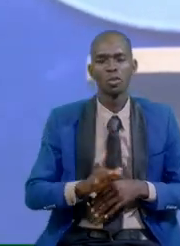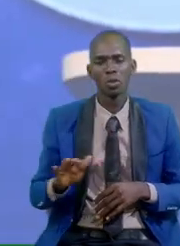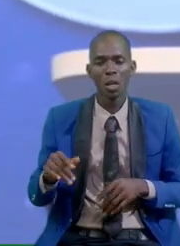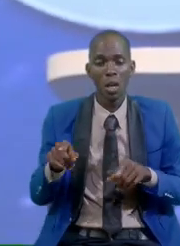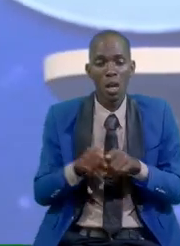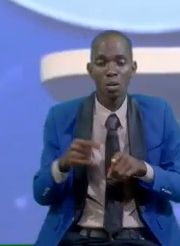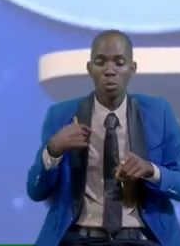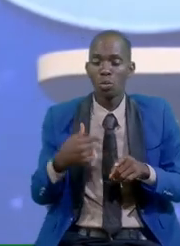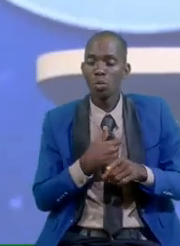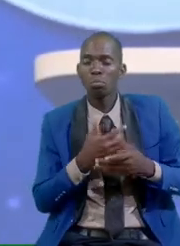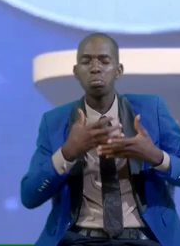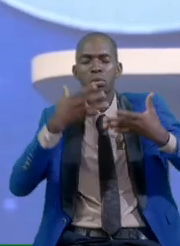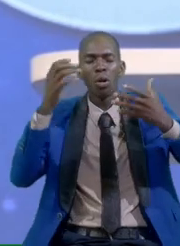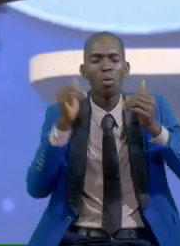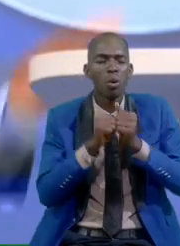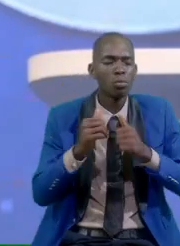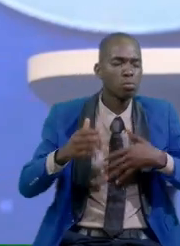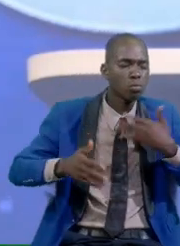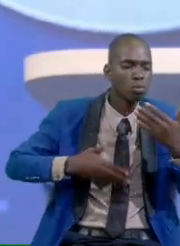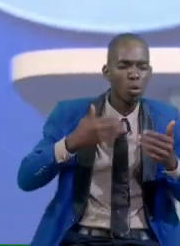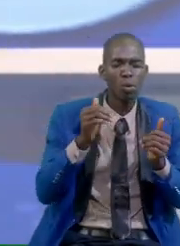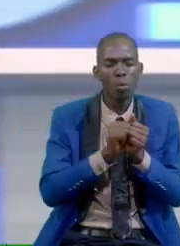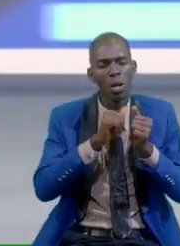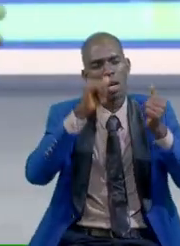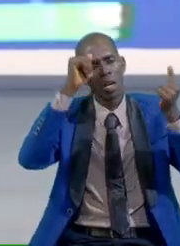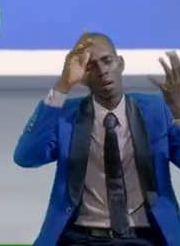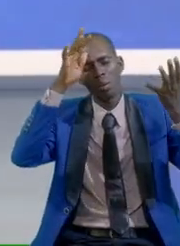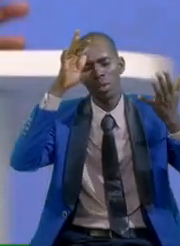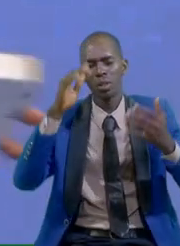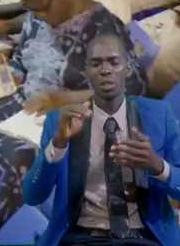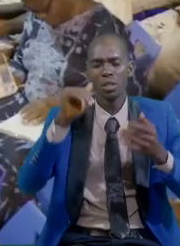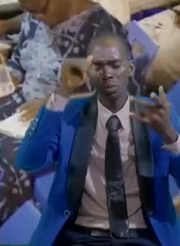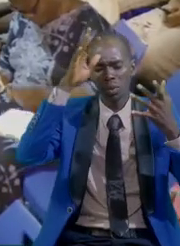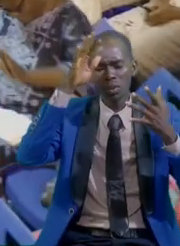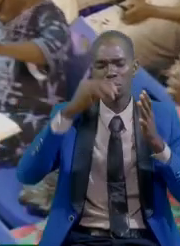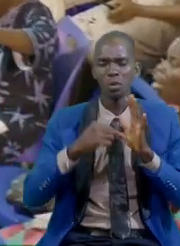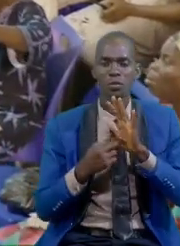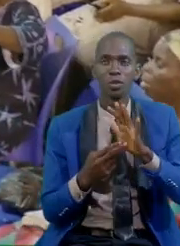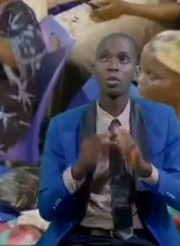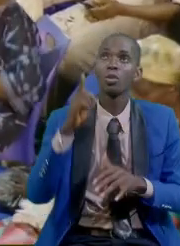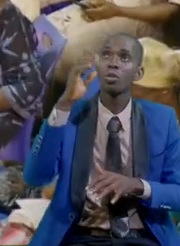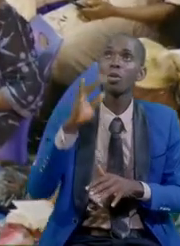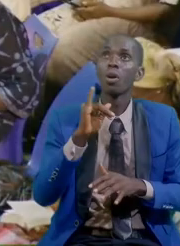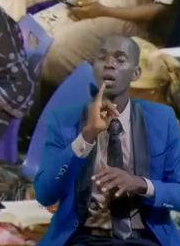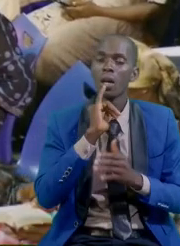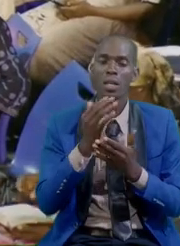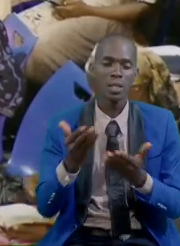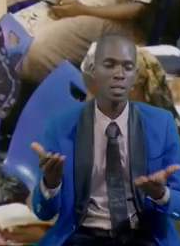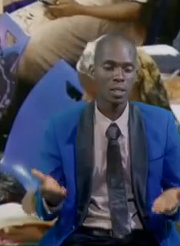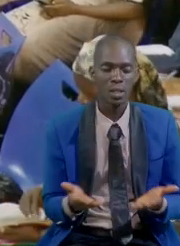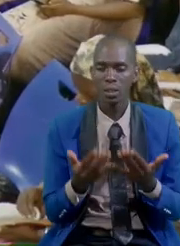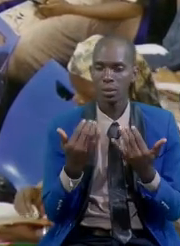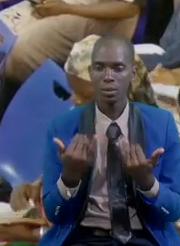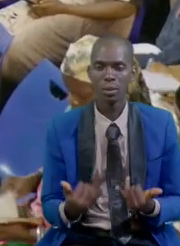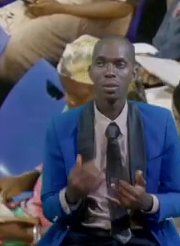with happiness, with expectation, expecting manifestation, God is here now. He inhabits